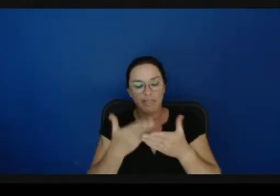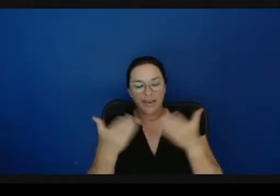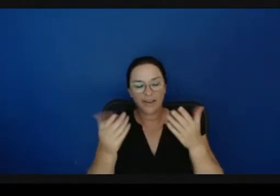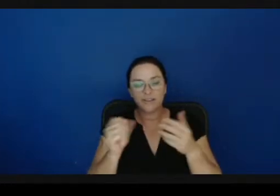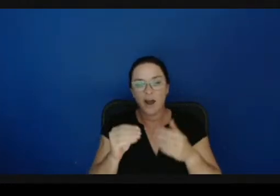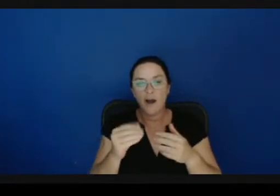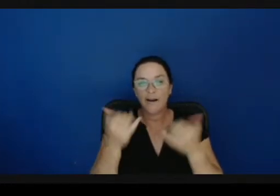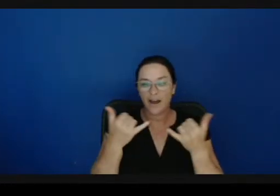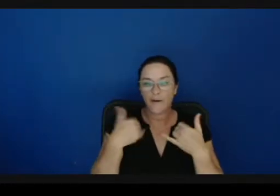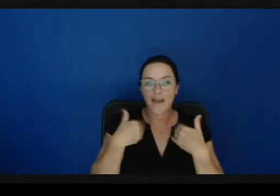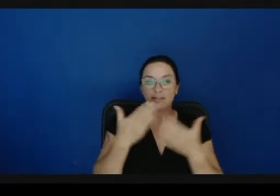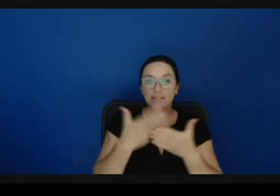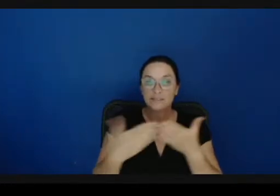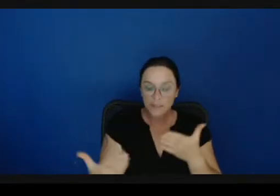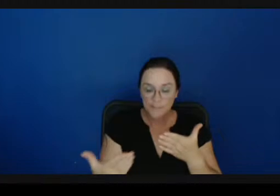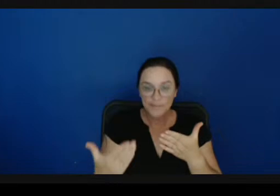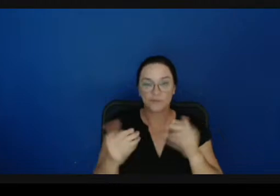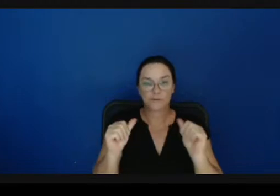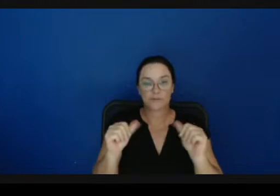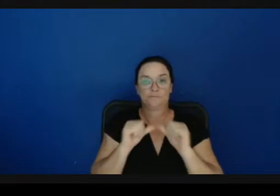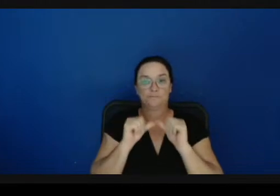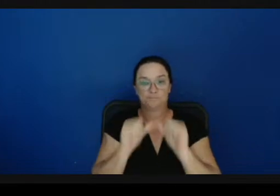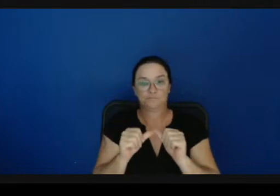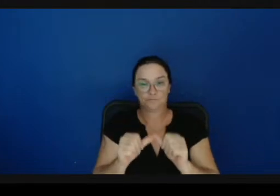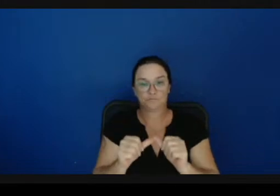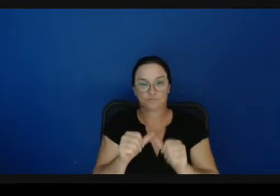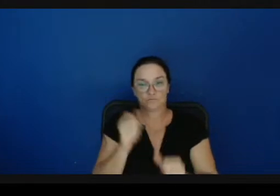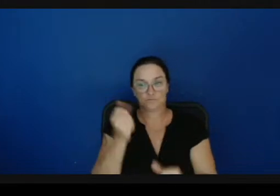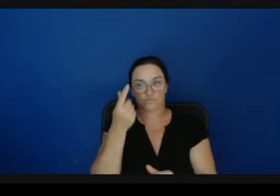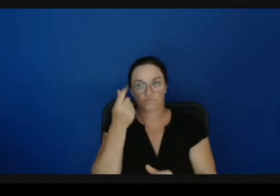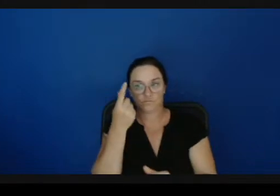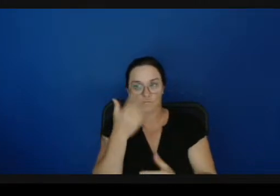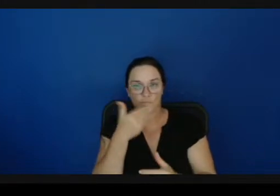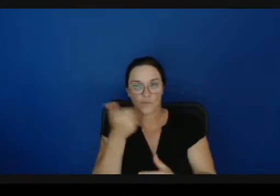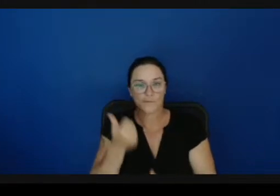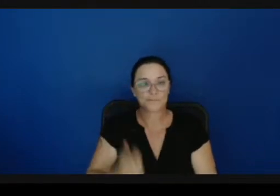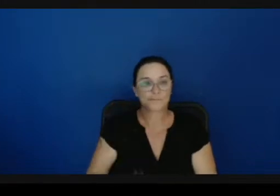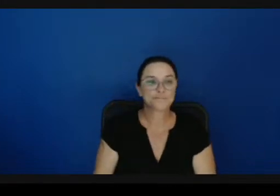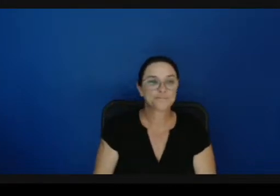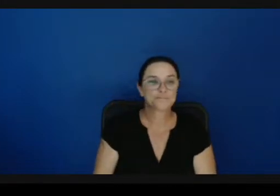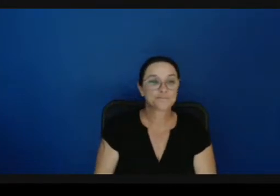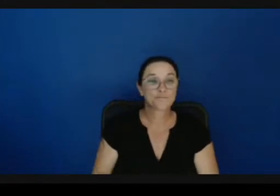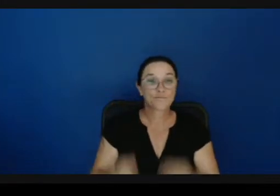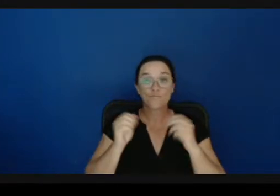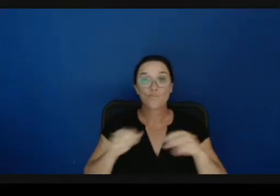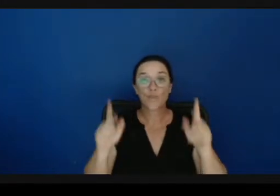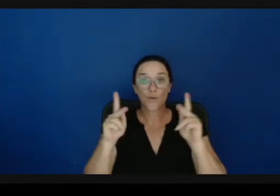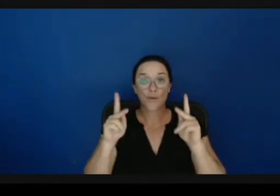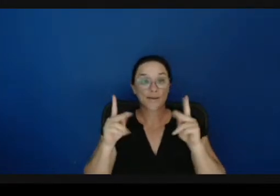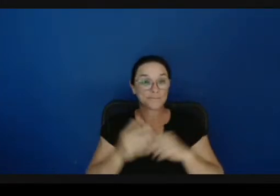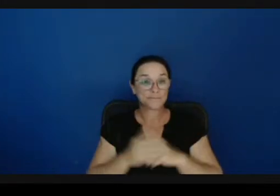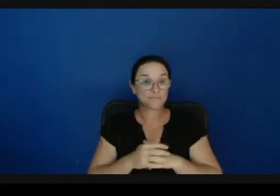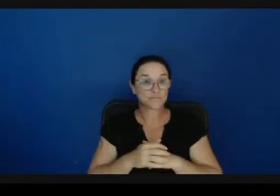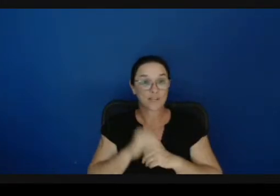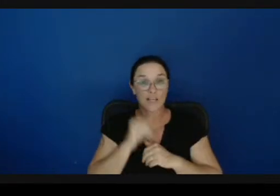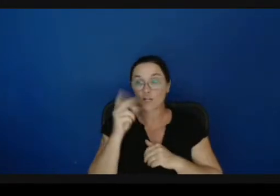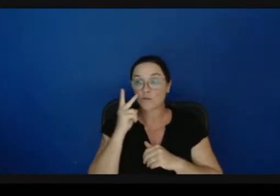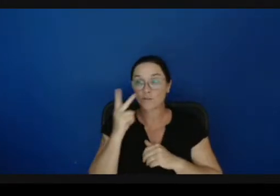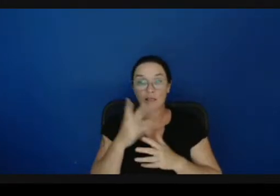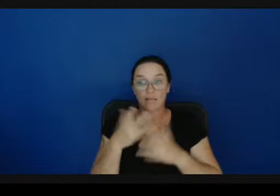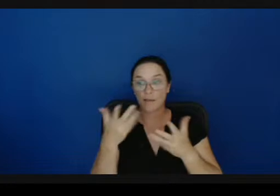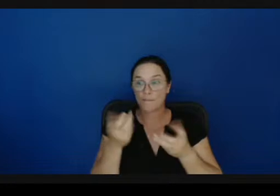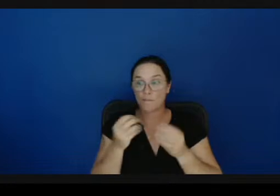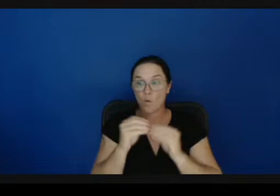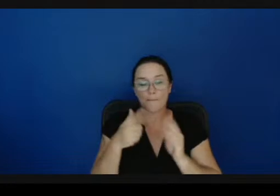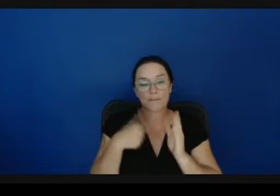right? It's something to go on. Yeah. All right. Yeah, I really don't see much in the way. Let me just double